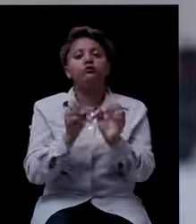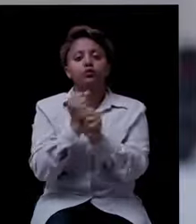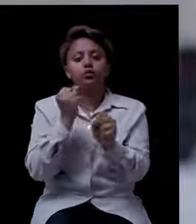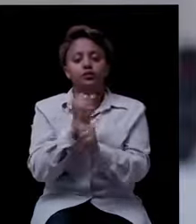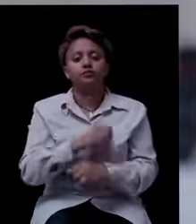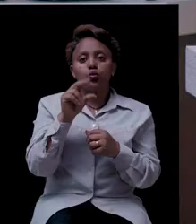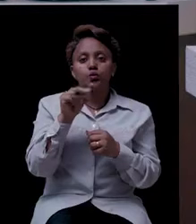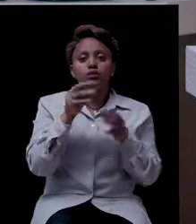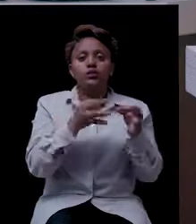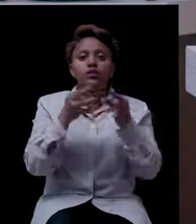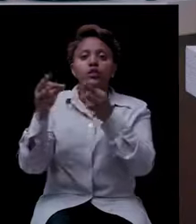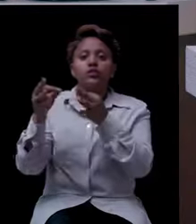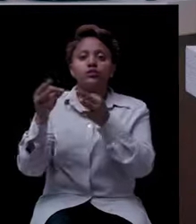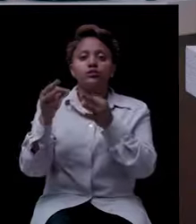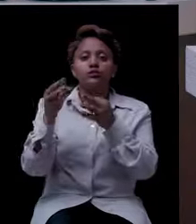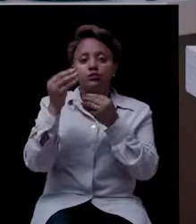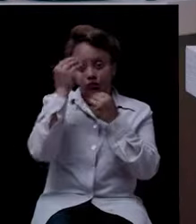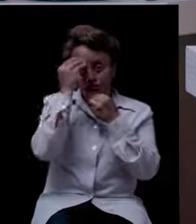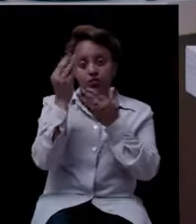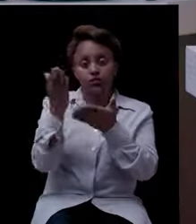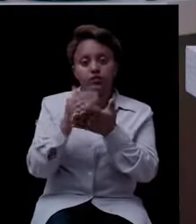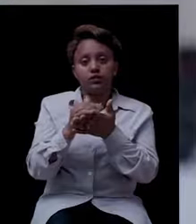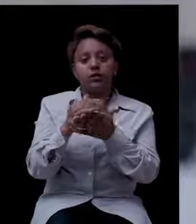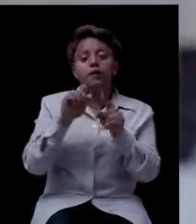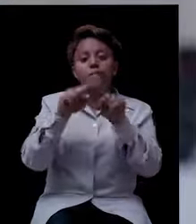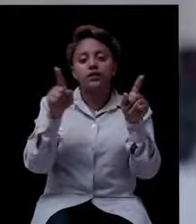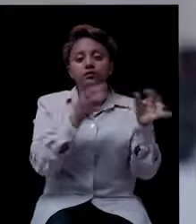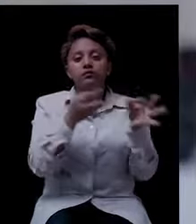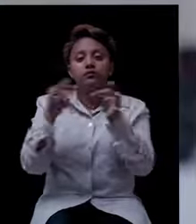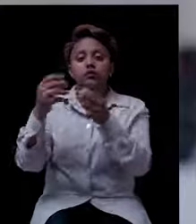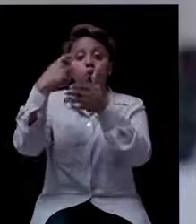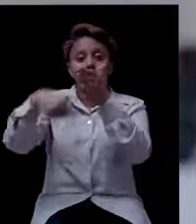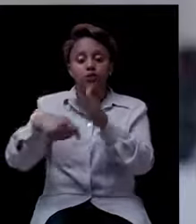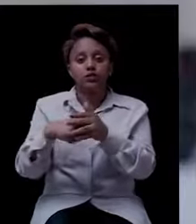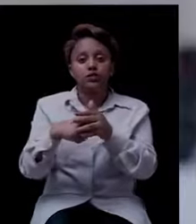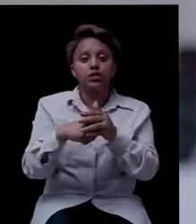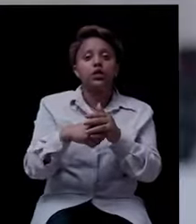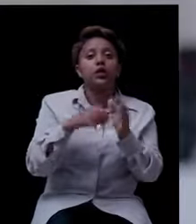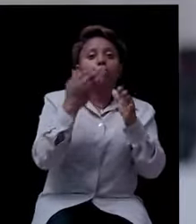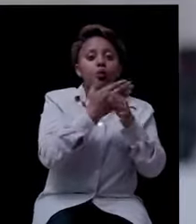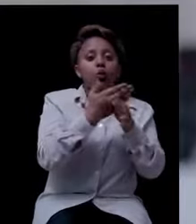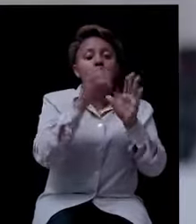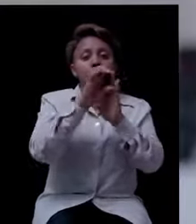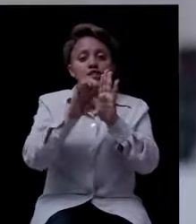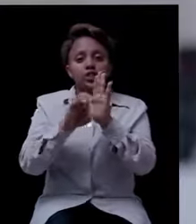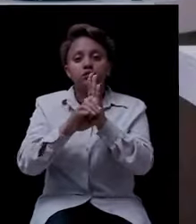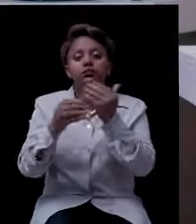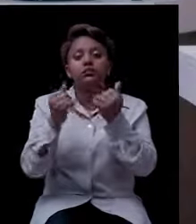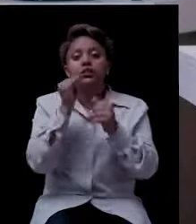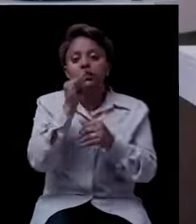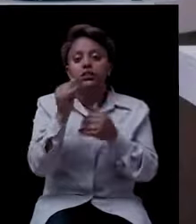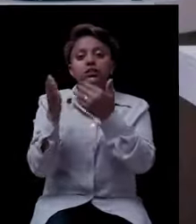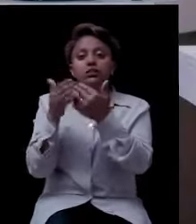how blockchain works. A blockchain carries no transaction cost. An infrastructure cost, yes, but no transaction cost.